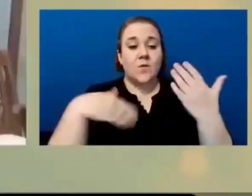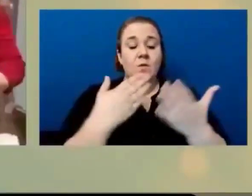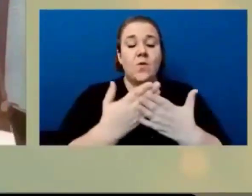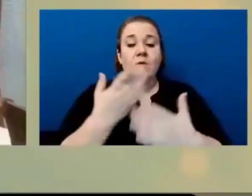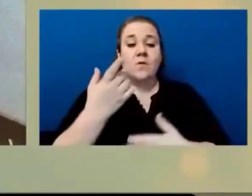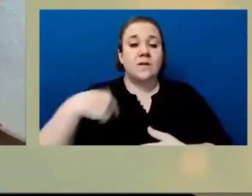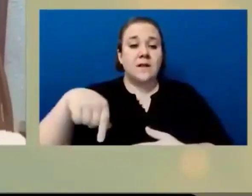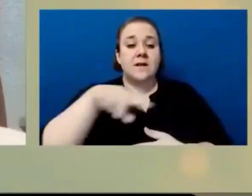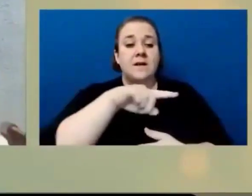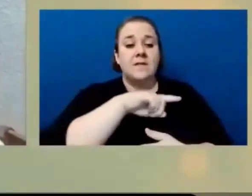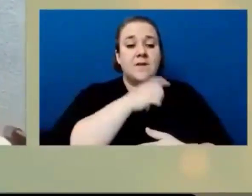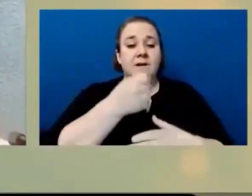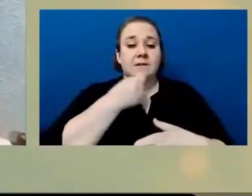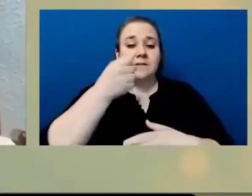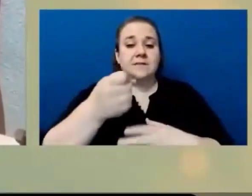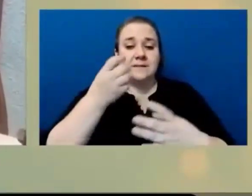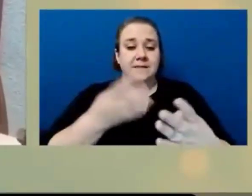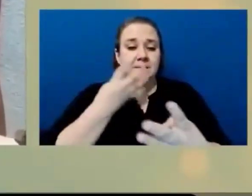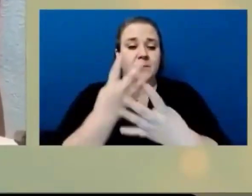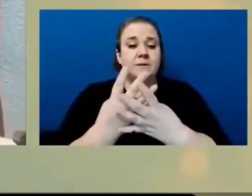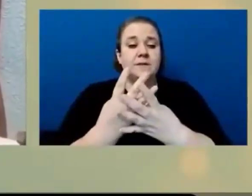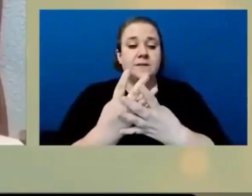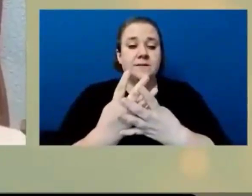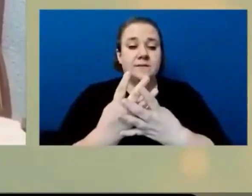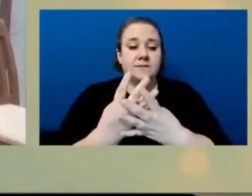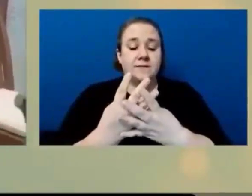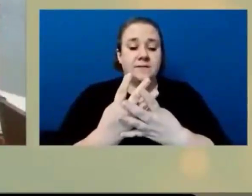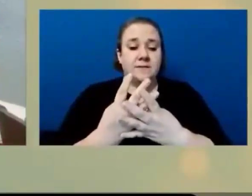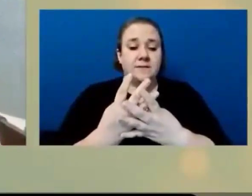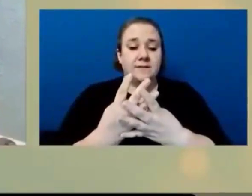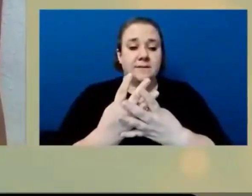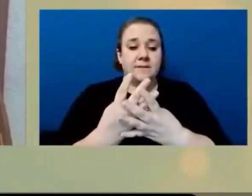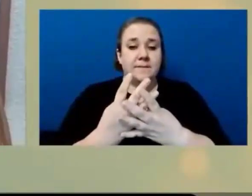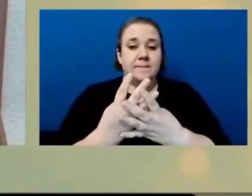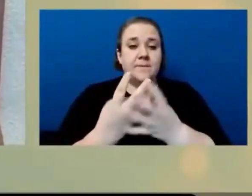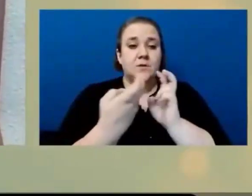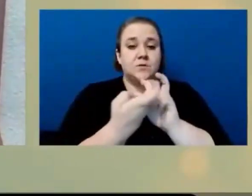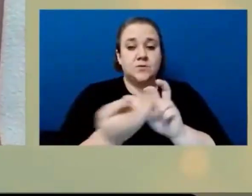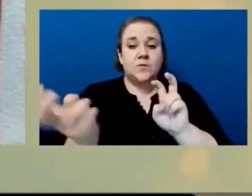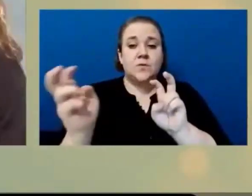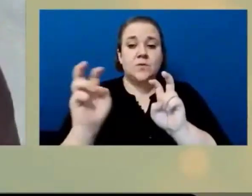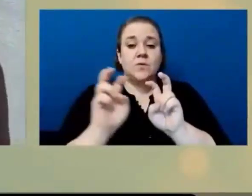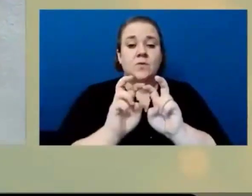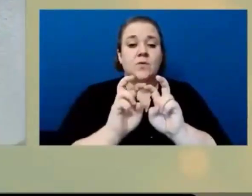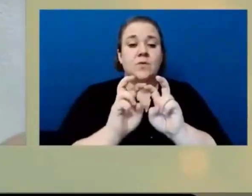release, circle round for freedom.